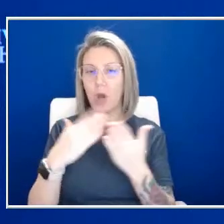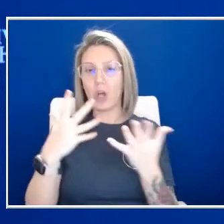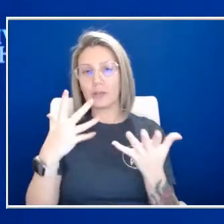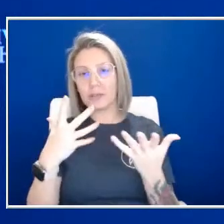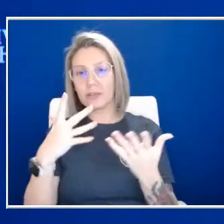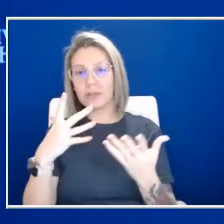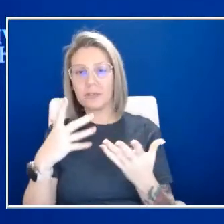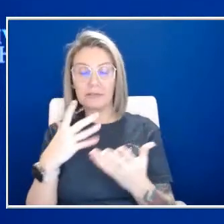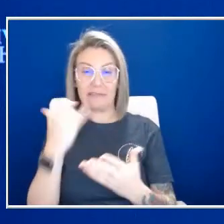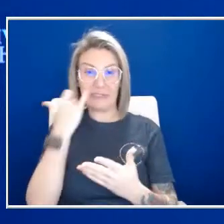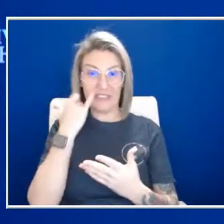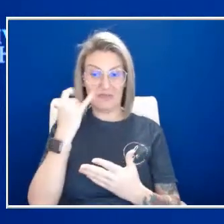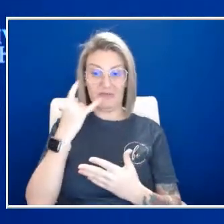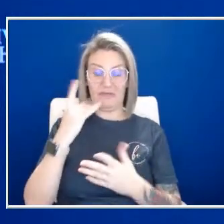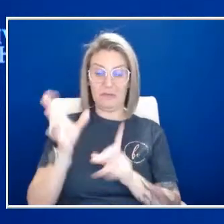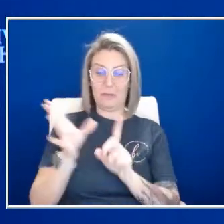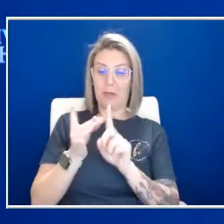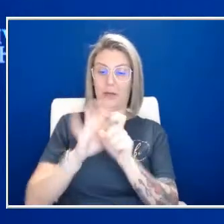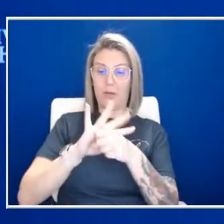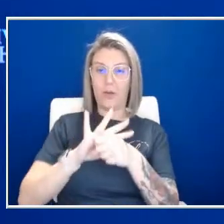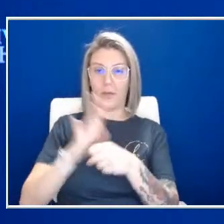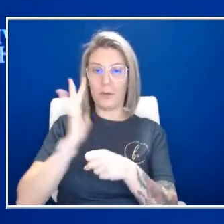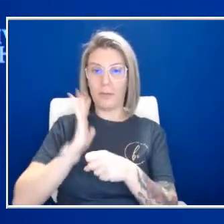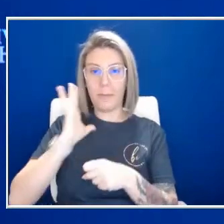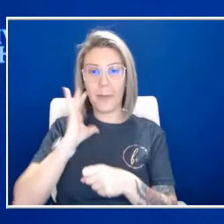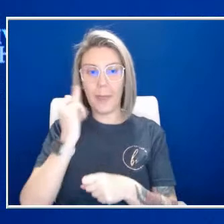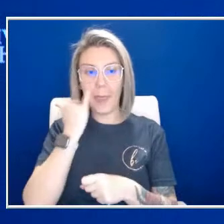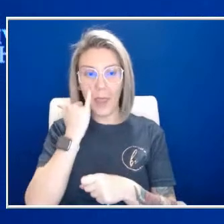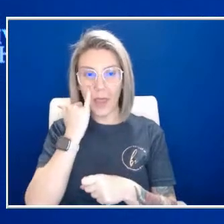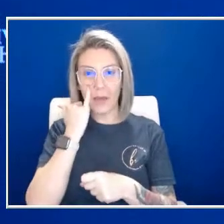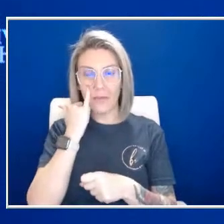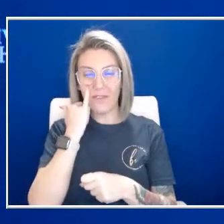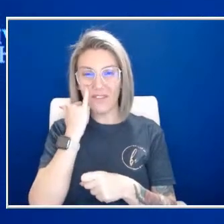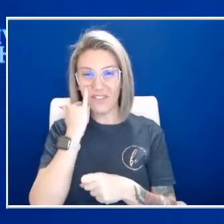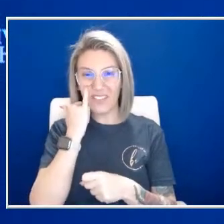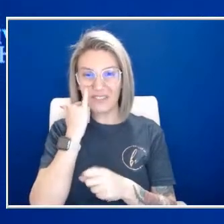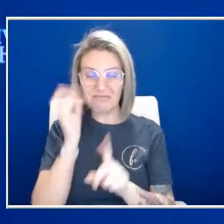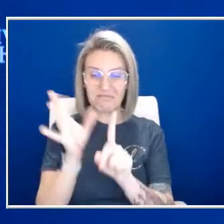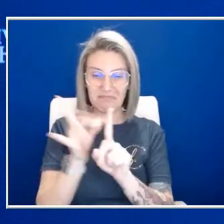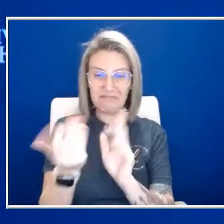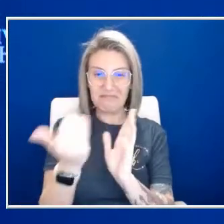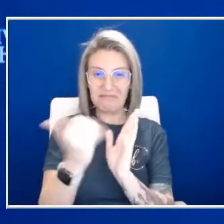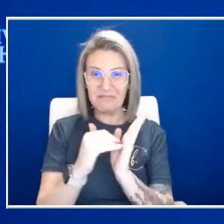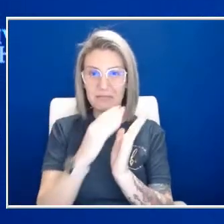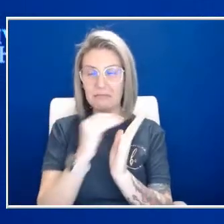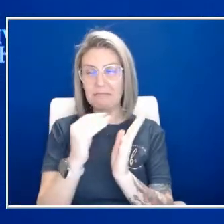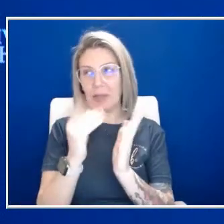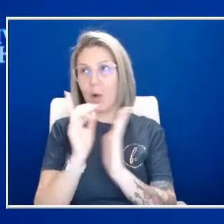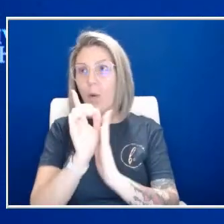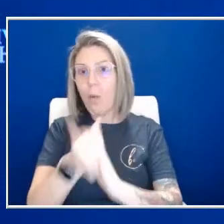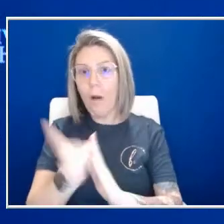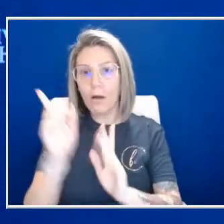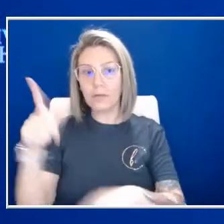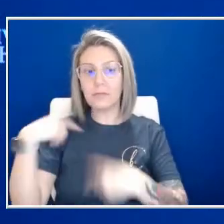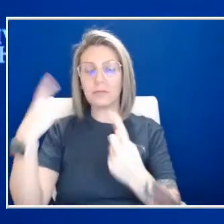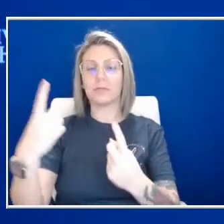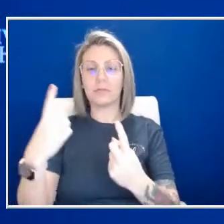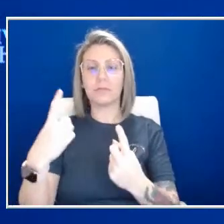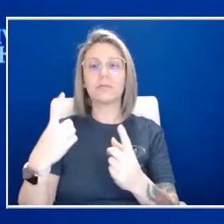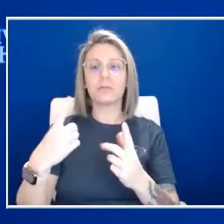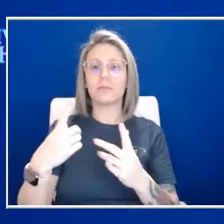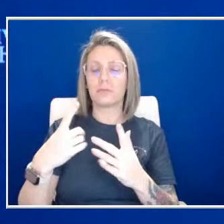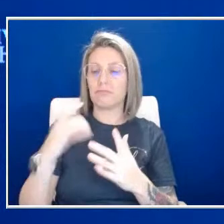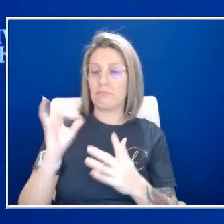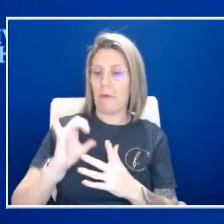past, you can certainly, if you think you are reinfected and it's been some time since you've had that initial infection, you can use